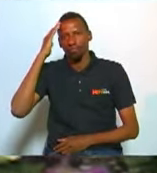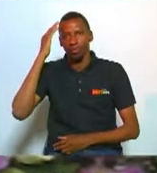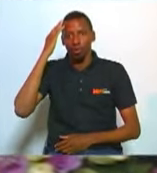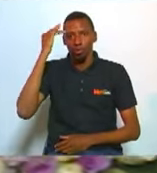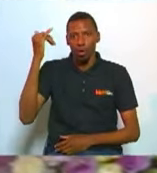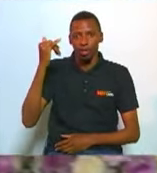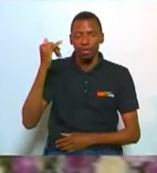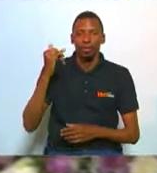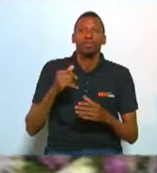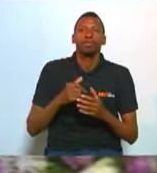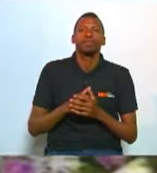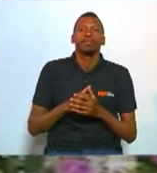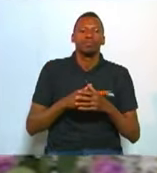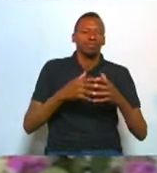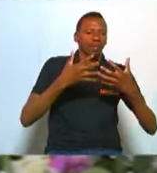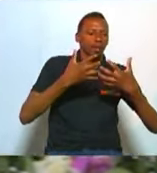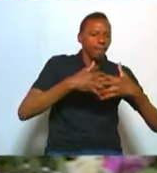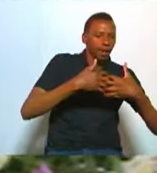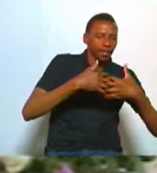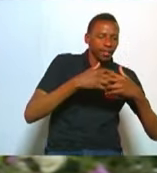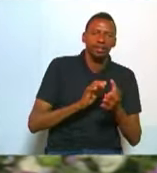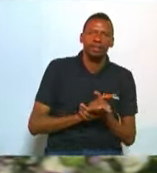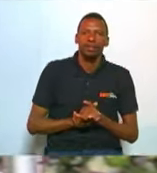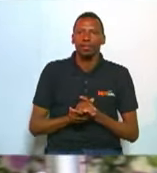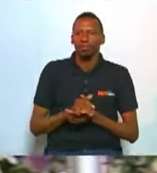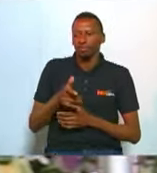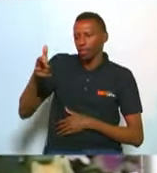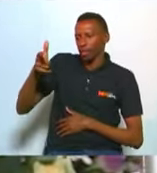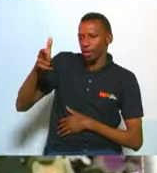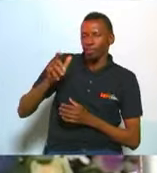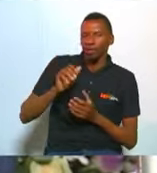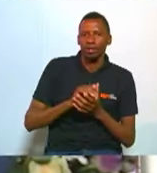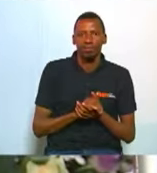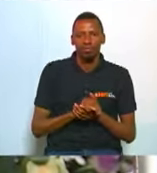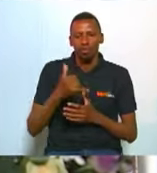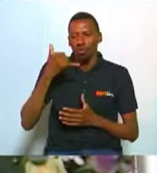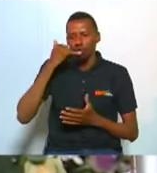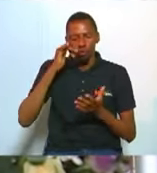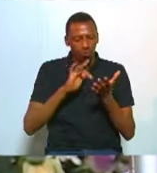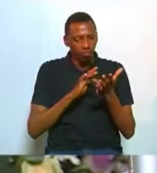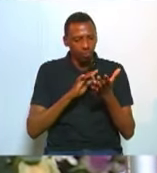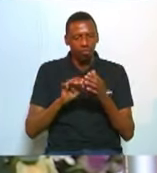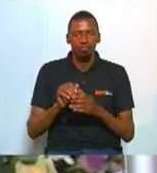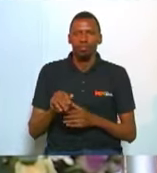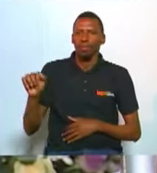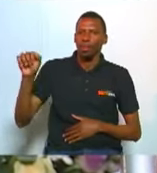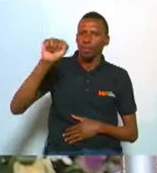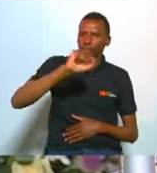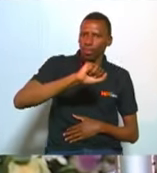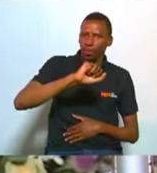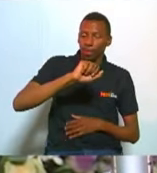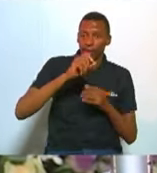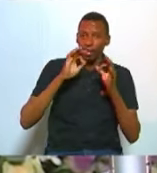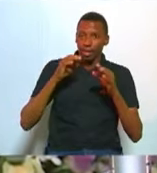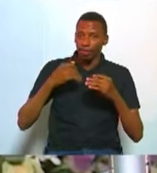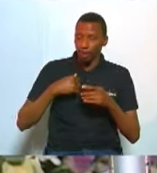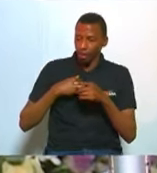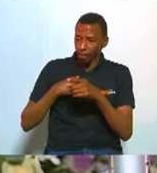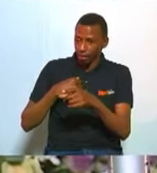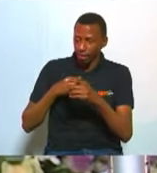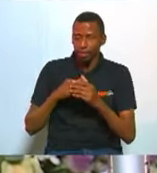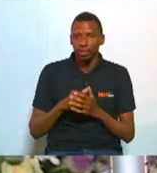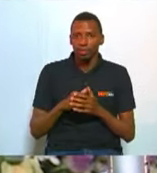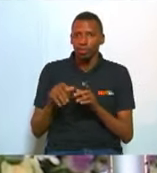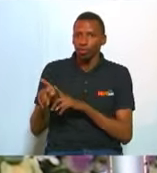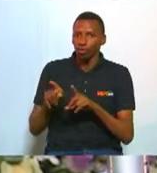a machine, a camera, whatever, mobile phone, a car, having it and knowing how